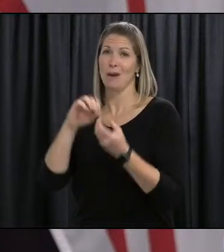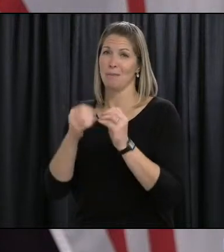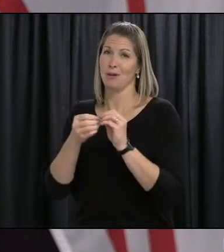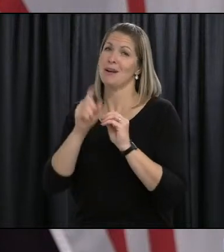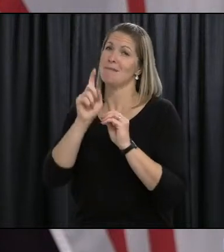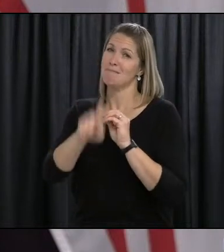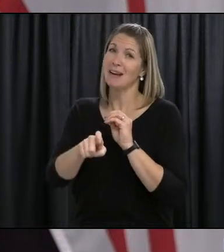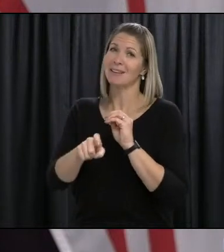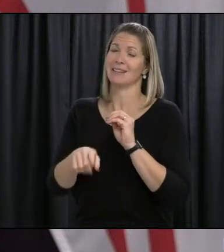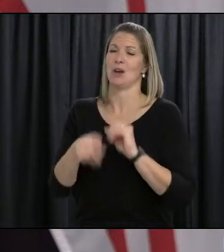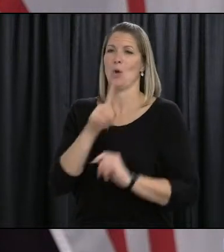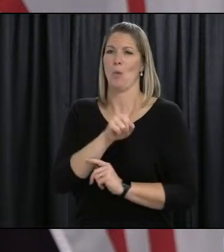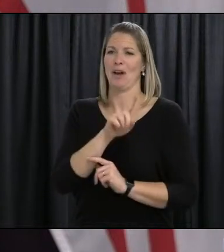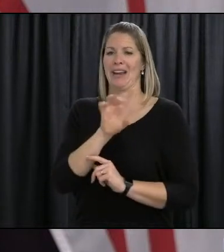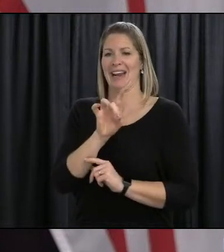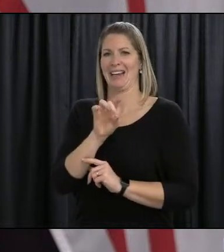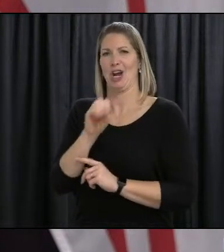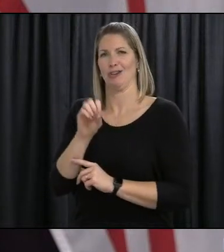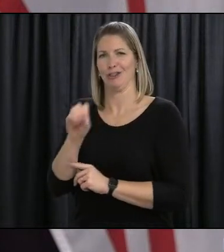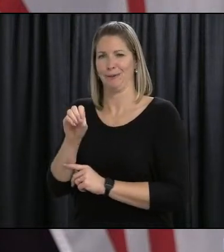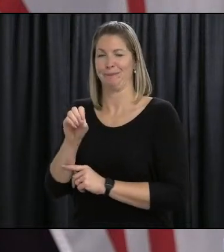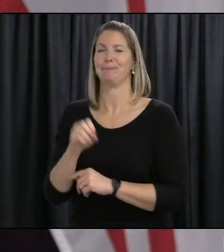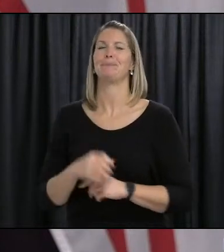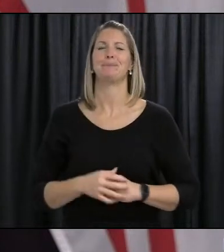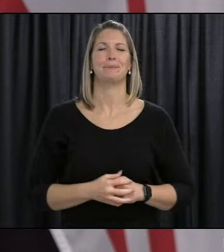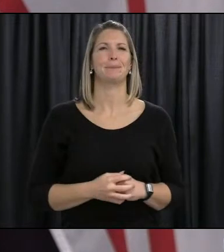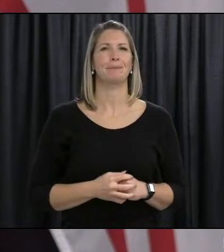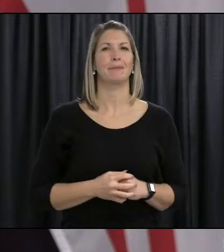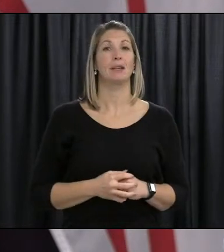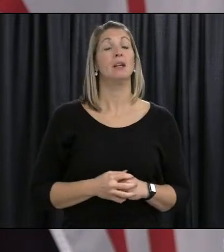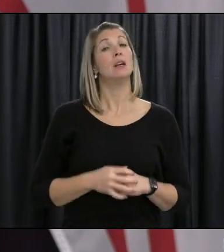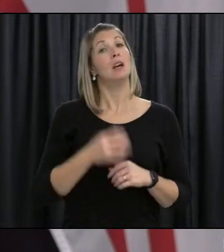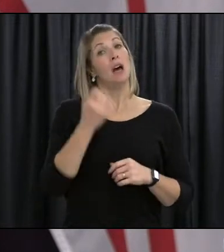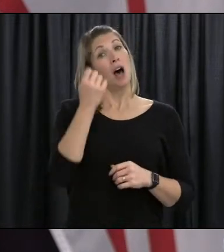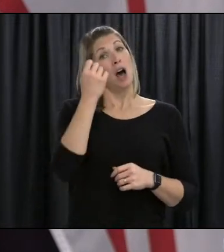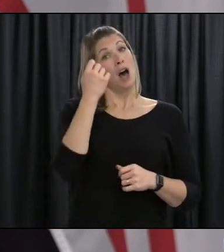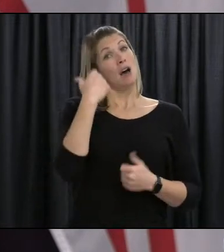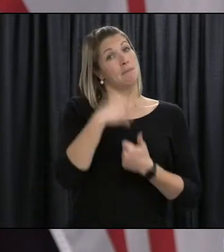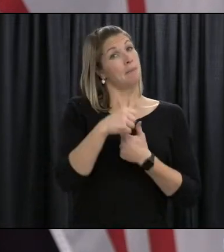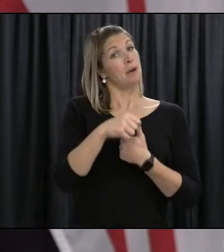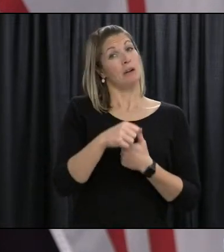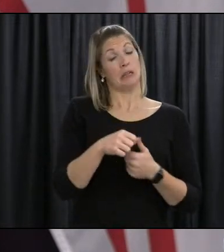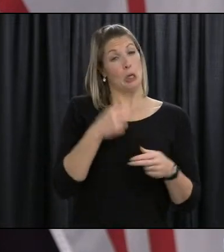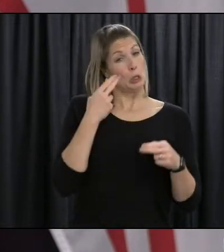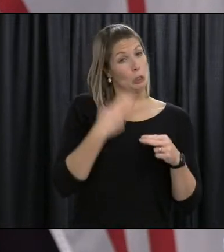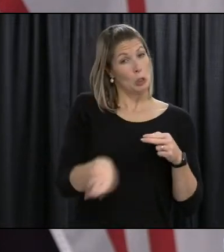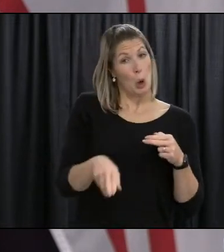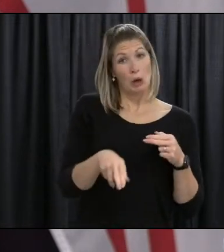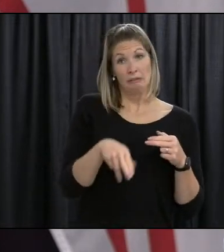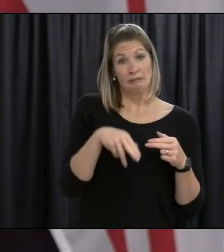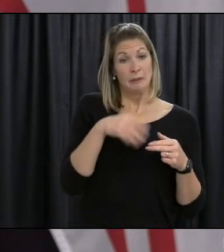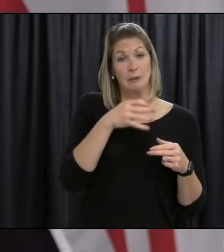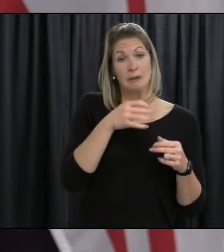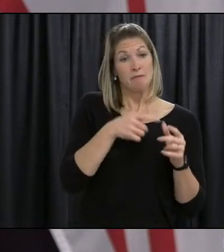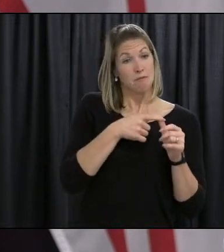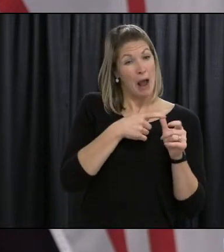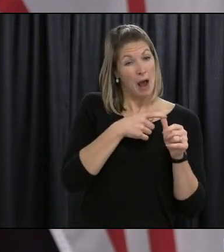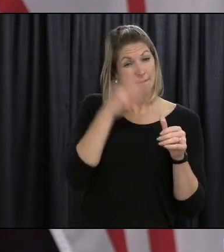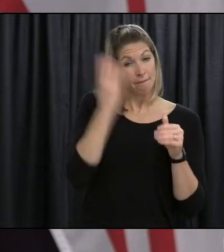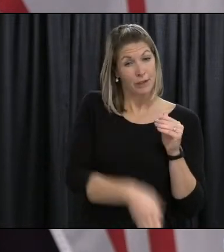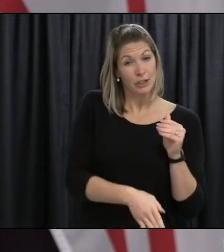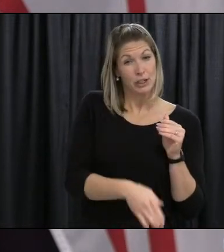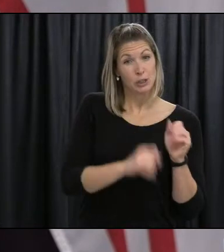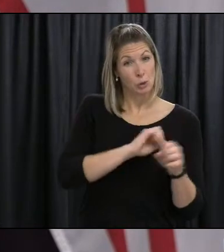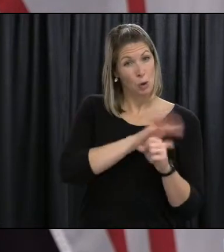hurdles, and our roadmap to get through it is people, space, time, and place. We have done extremely well